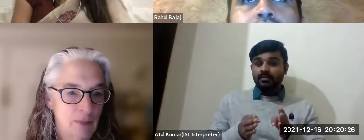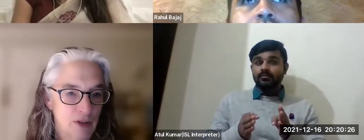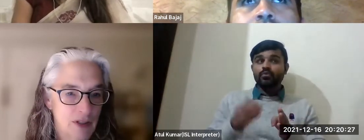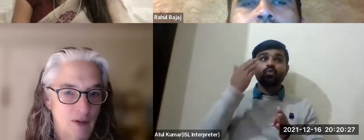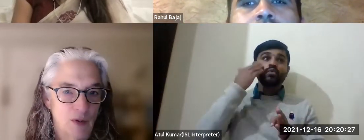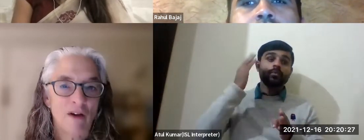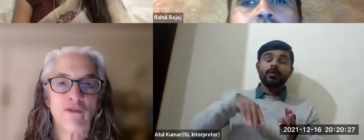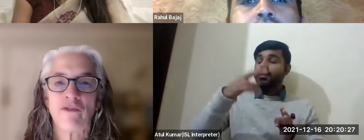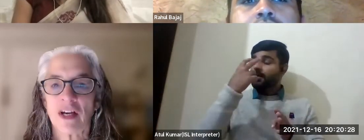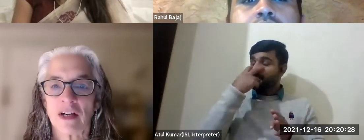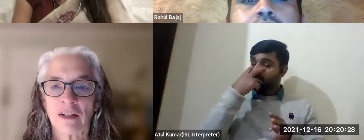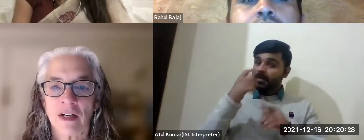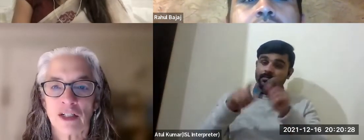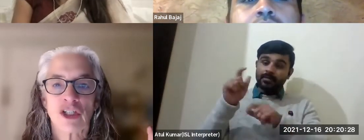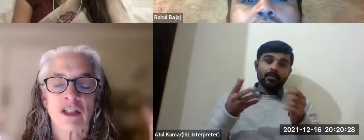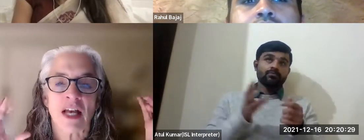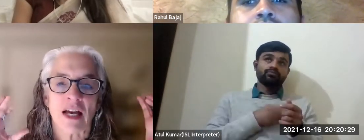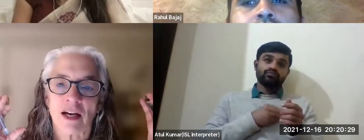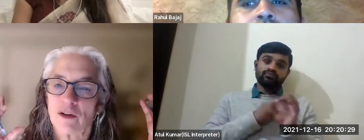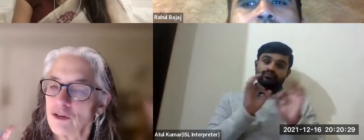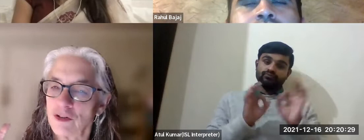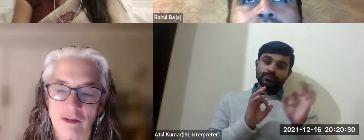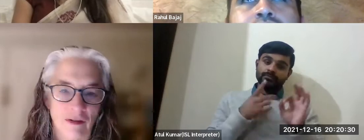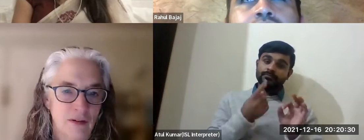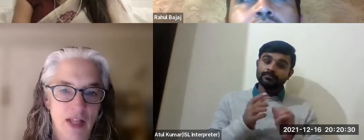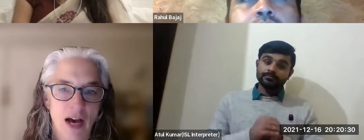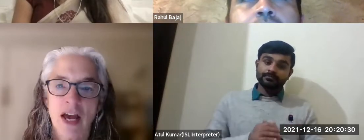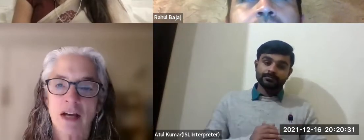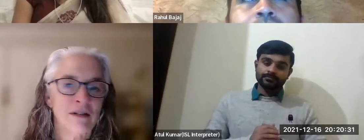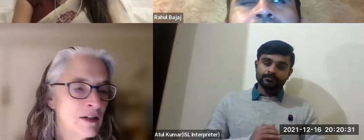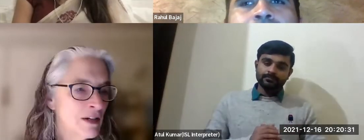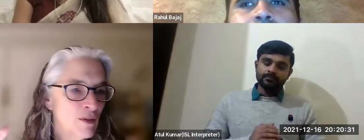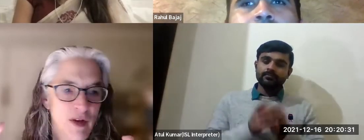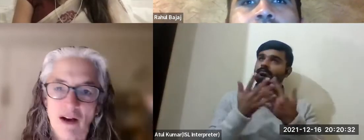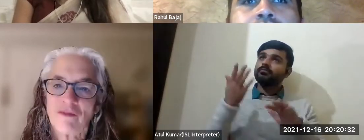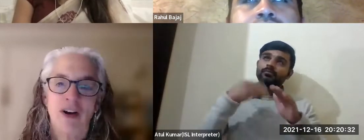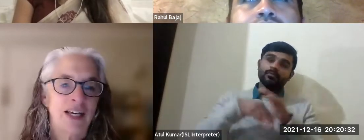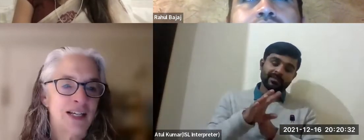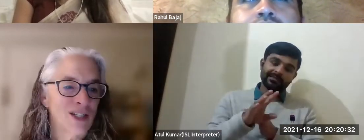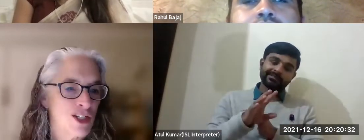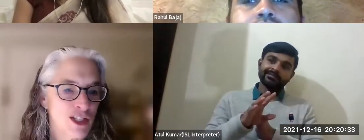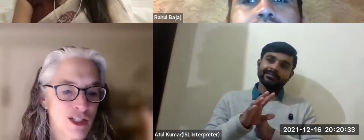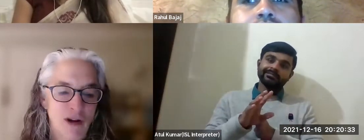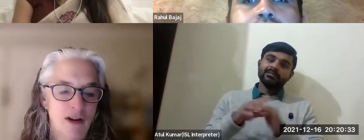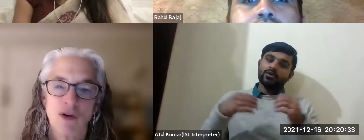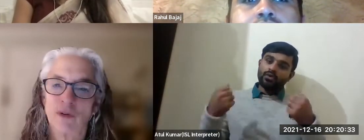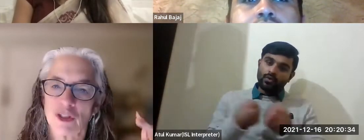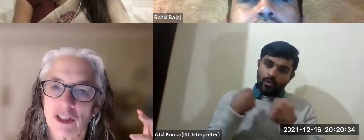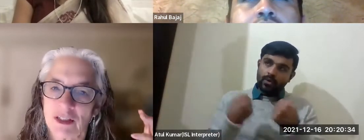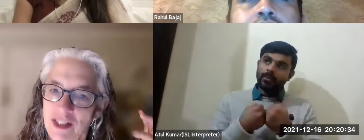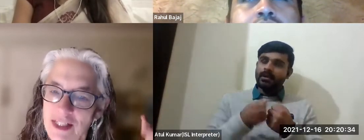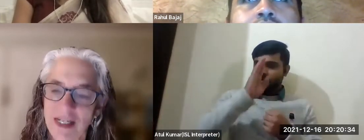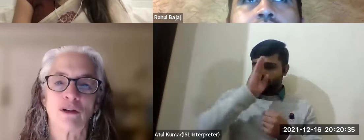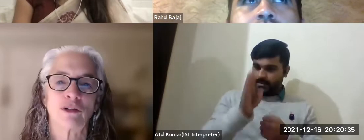a blind person without fear, just without anger, without fighting, just a